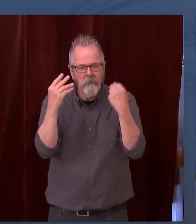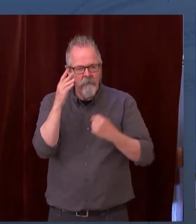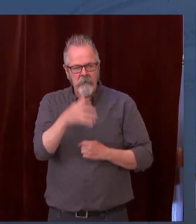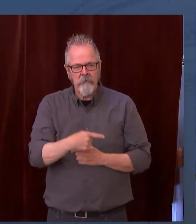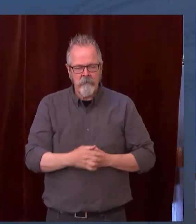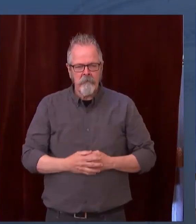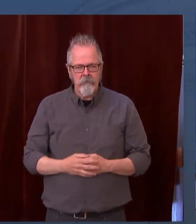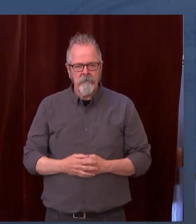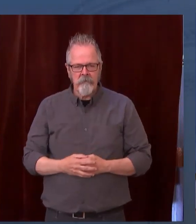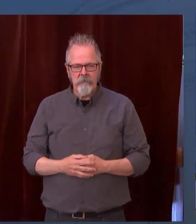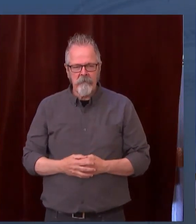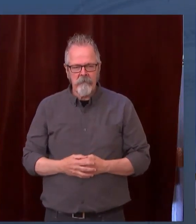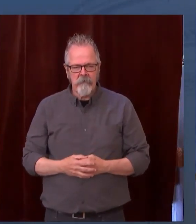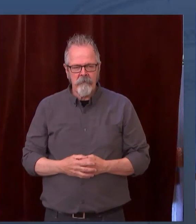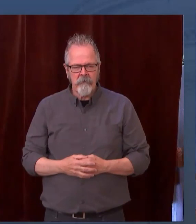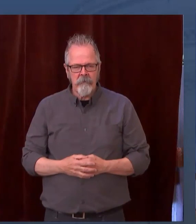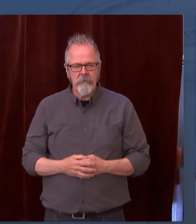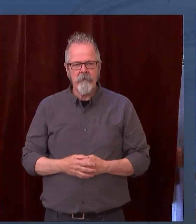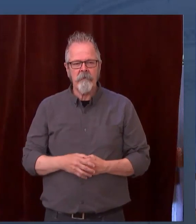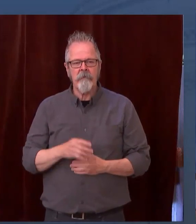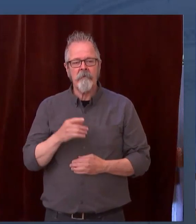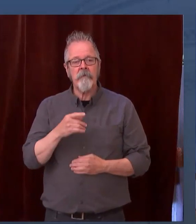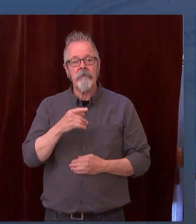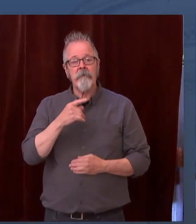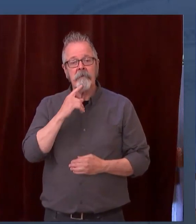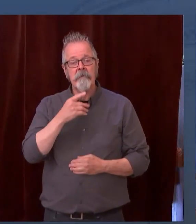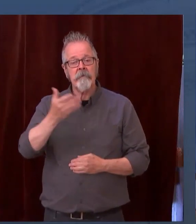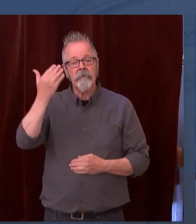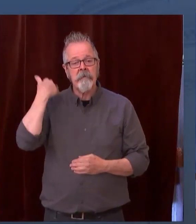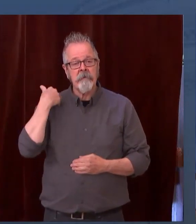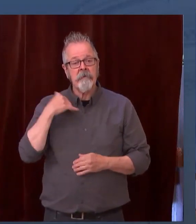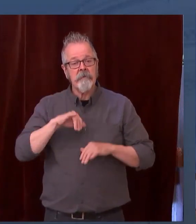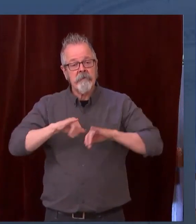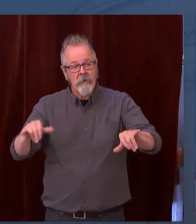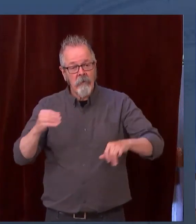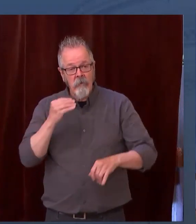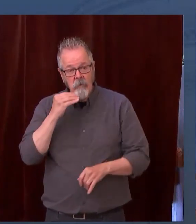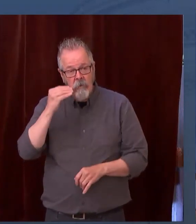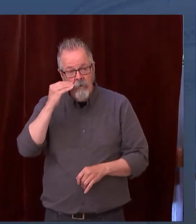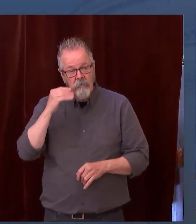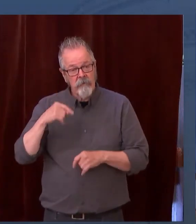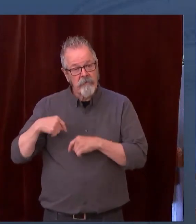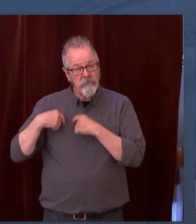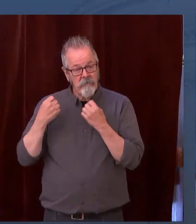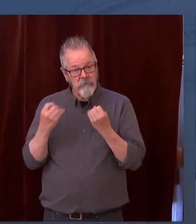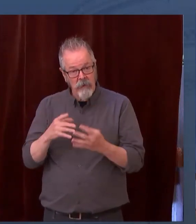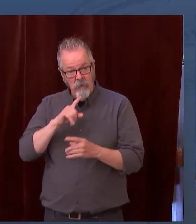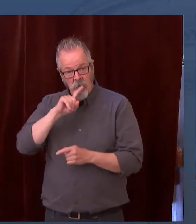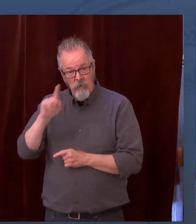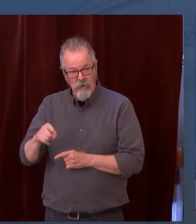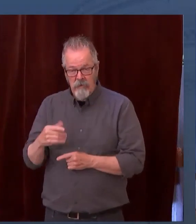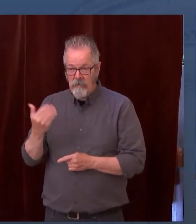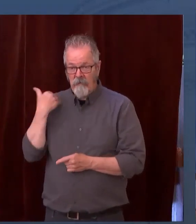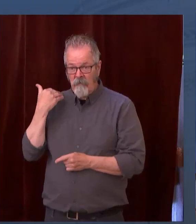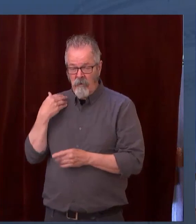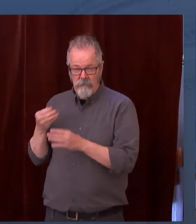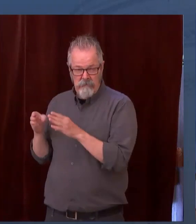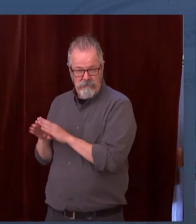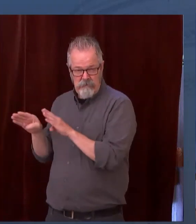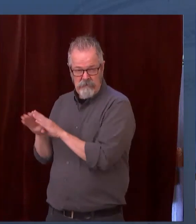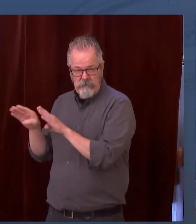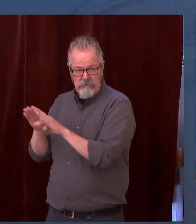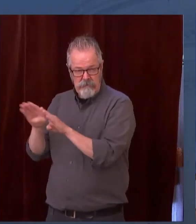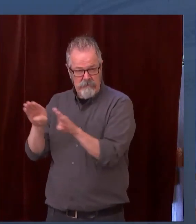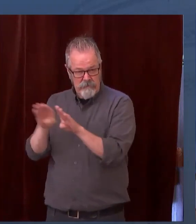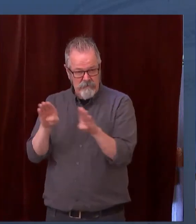For those few that did not, they'd get a call, and within 24 hours usually came into compliance. And for the even